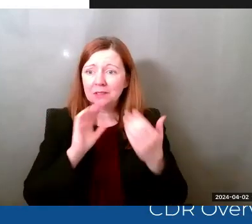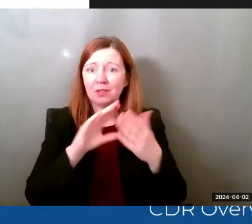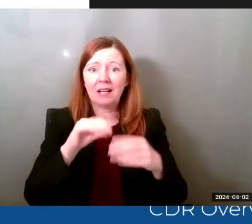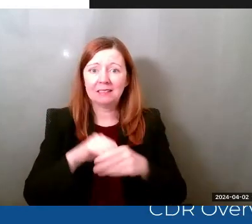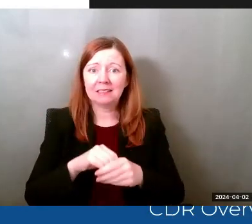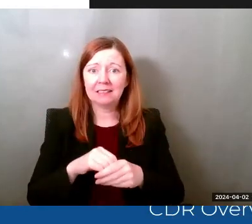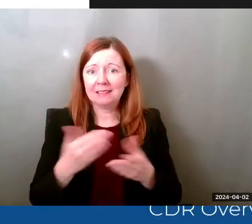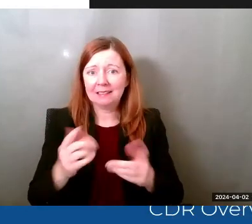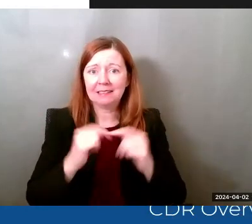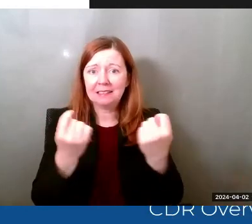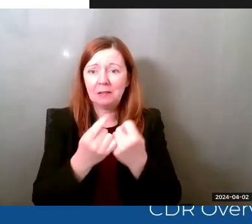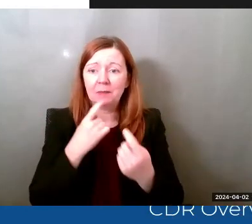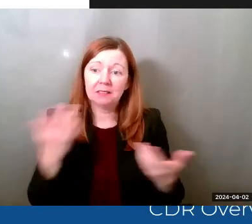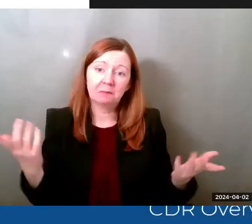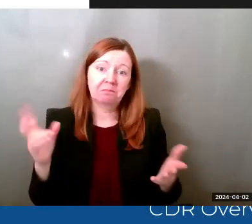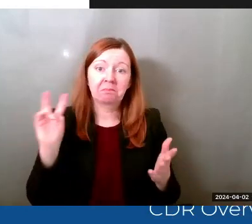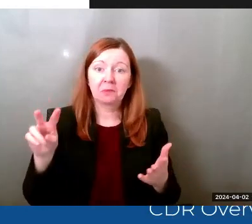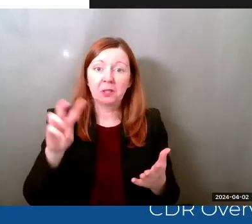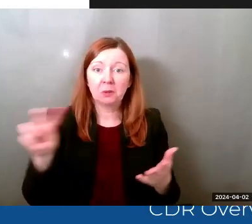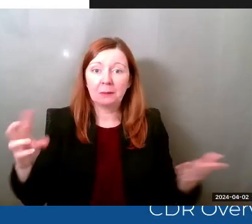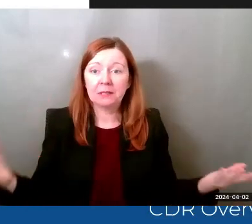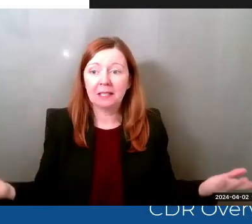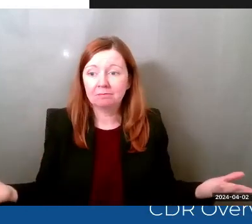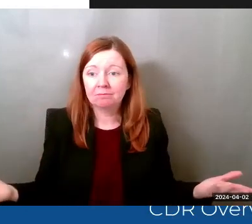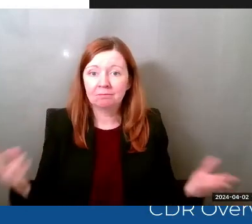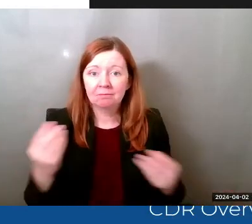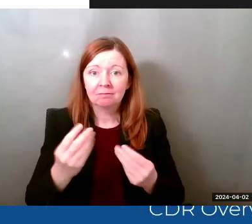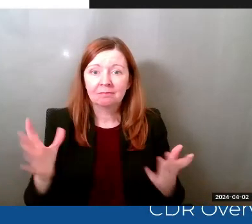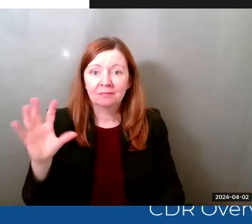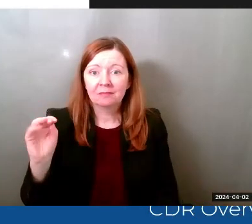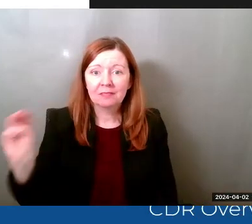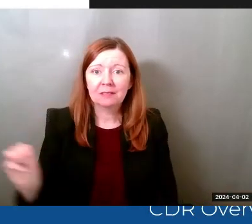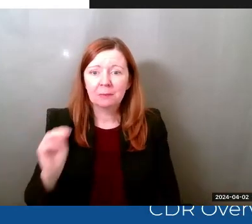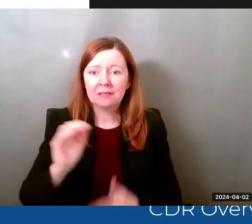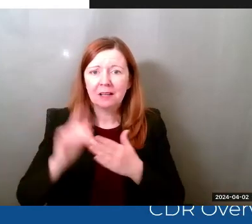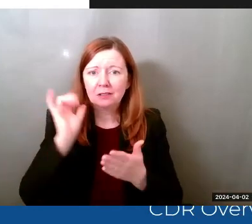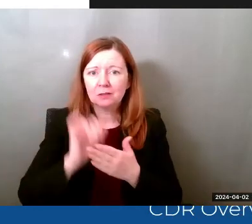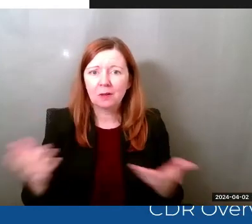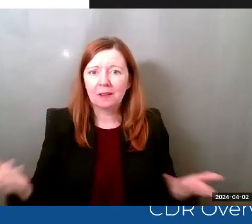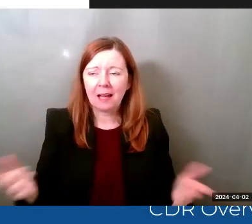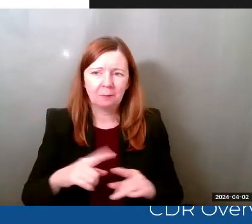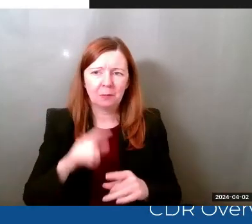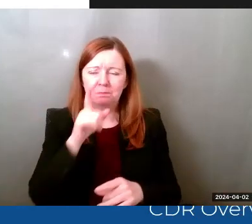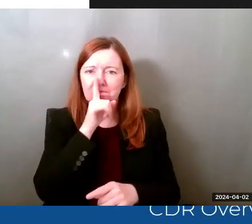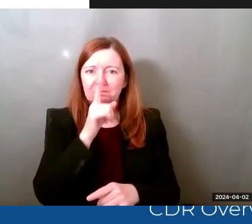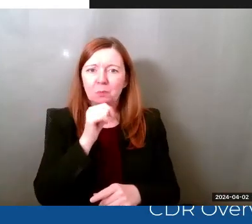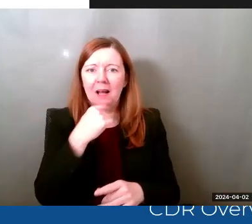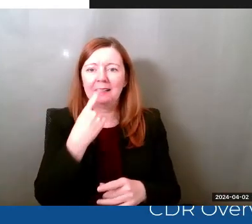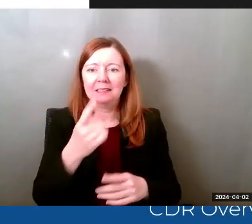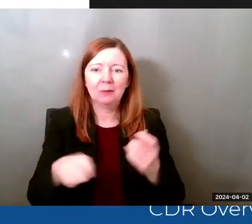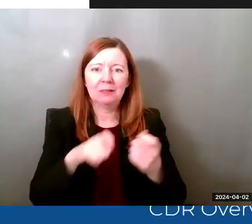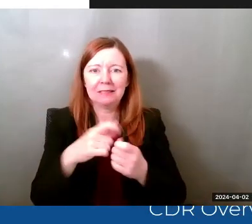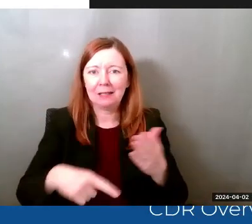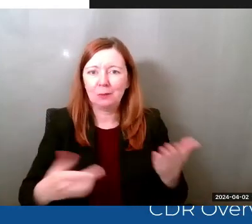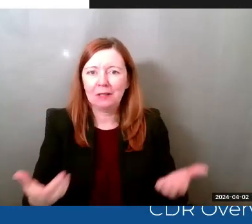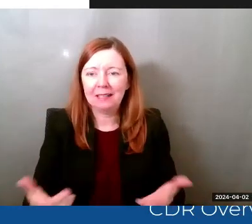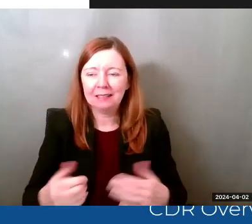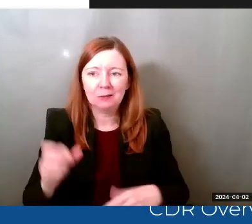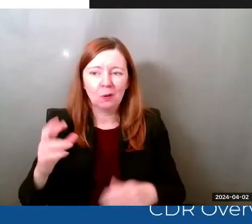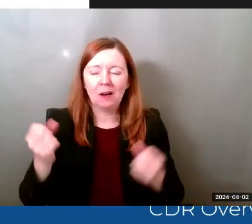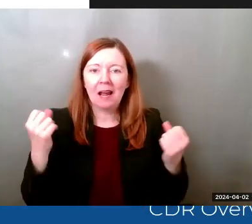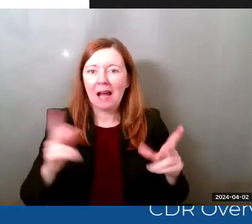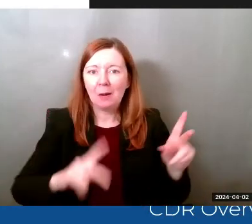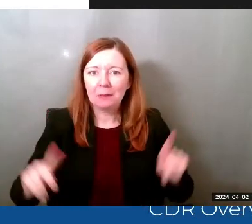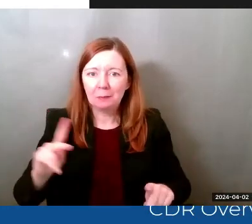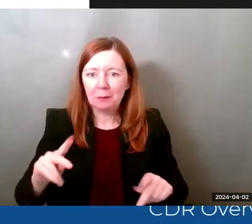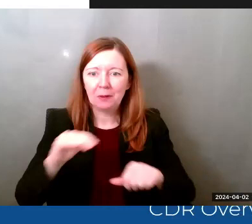in this team. They just said, look at the webpage. We're providing $50 million for this, but we're not going to tell you exactly what this is or how many